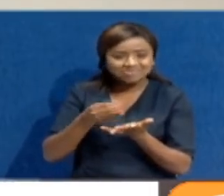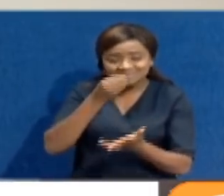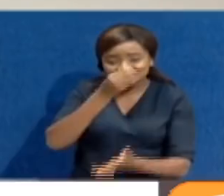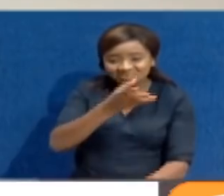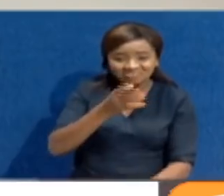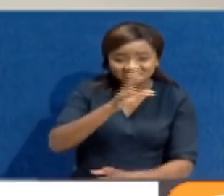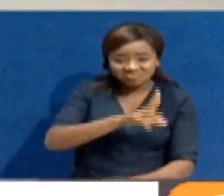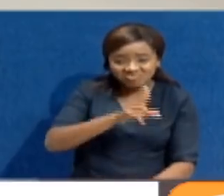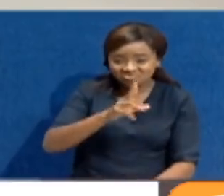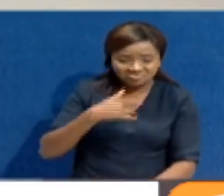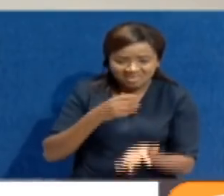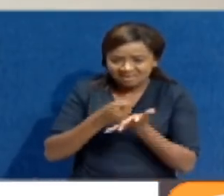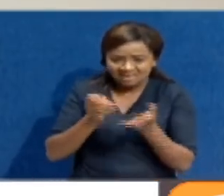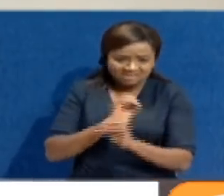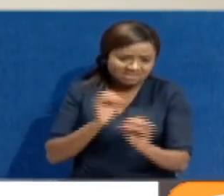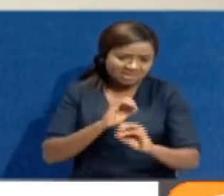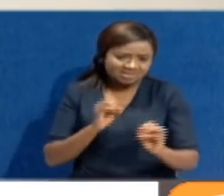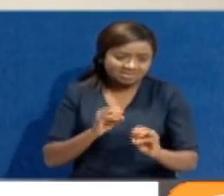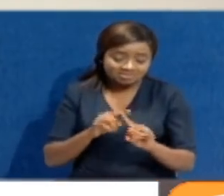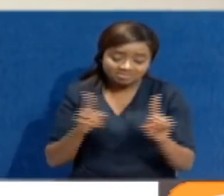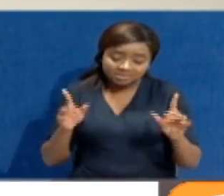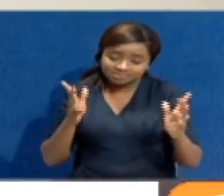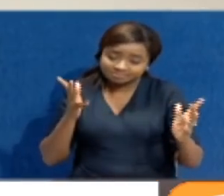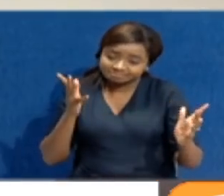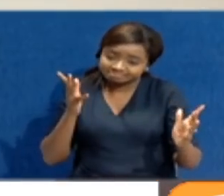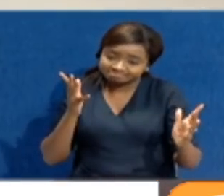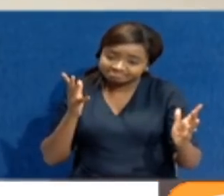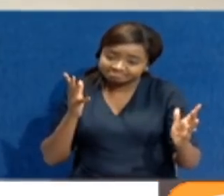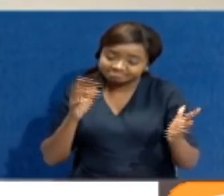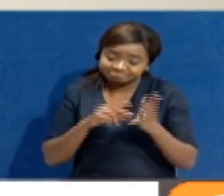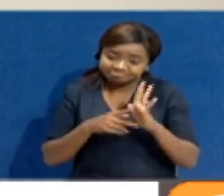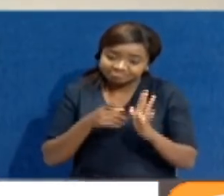president privately or otherwise. But again, I'm not saying that